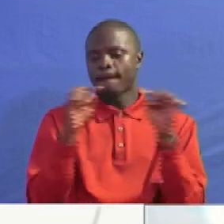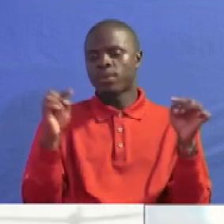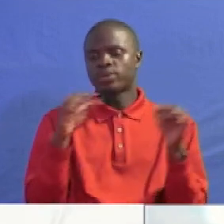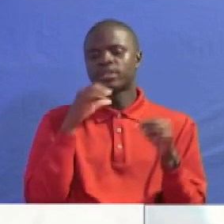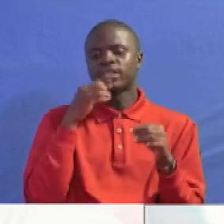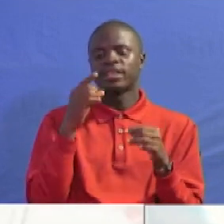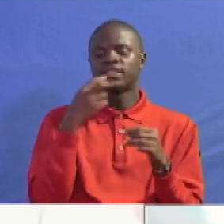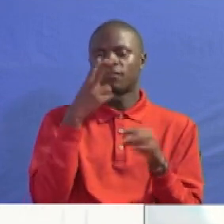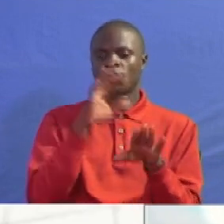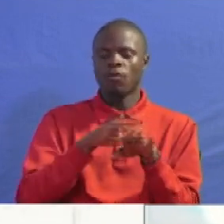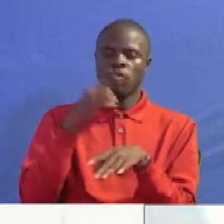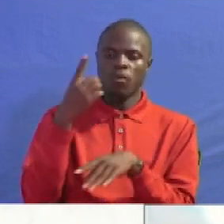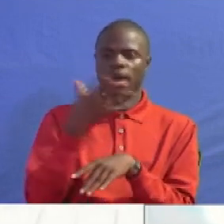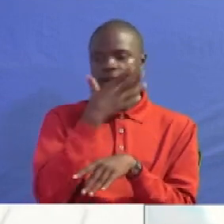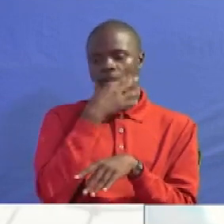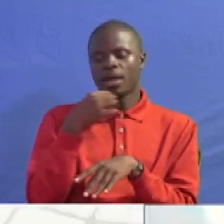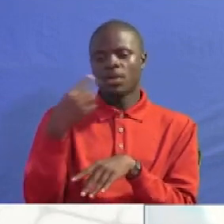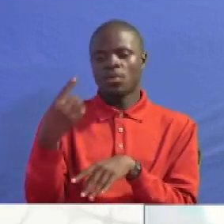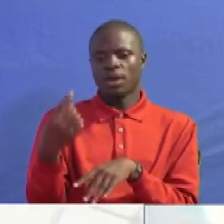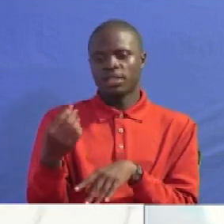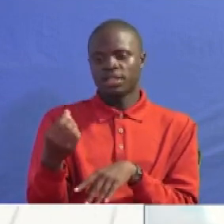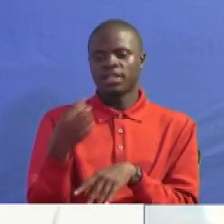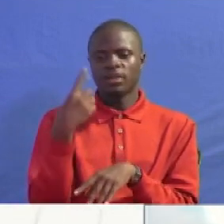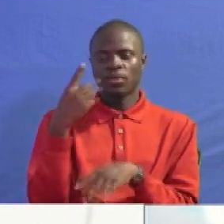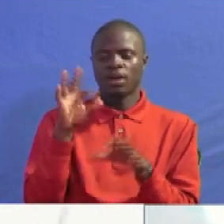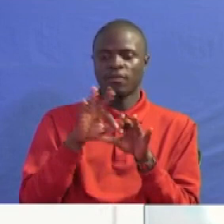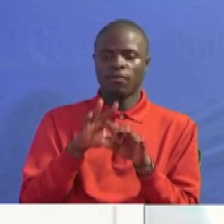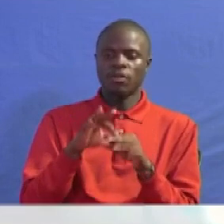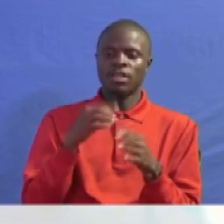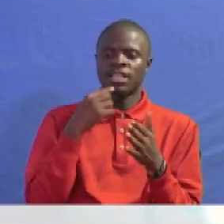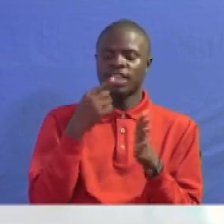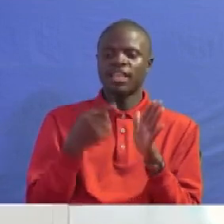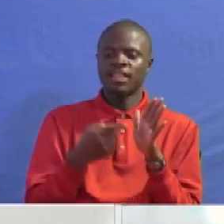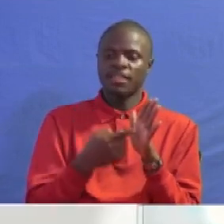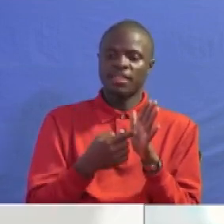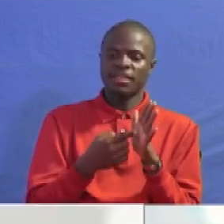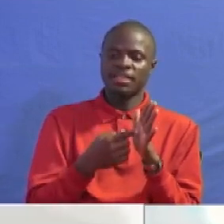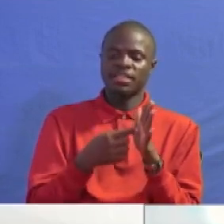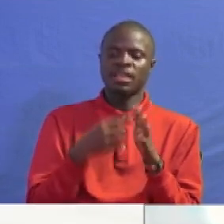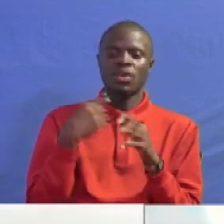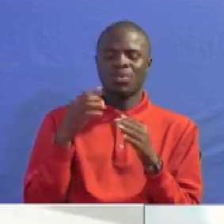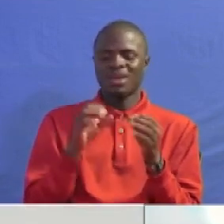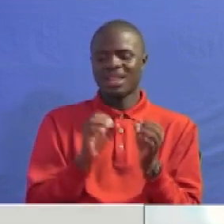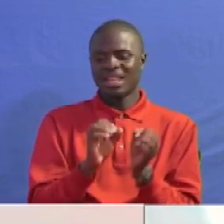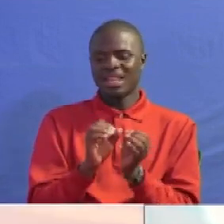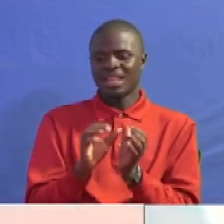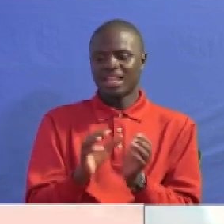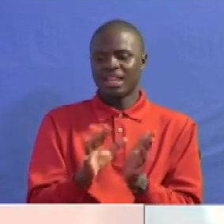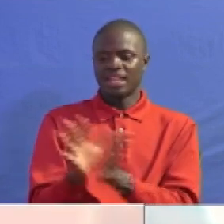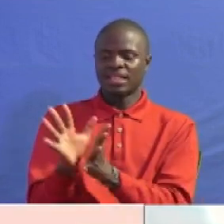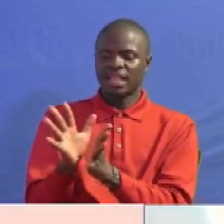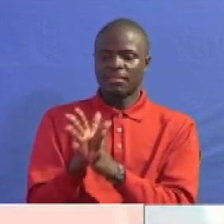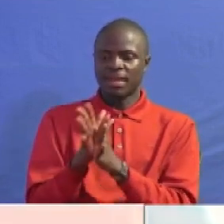one vote, one shilling revenue sharing formula, saying that this formula will discriminate against sparsely populated